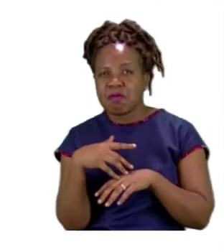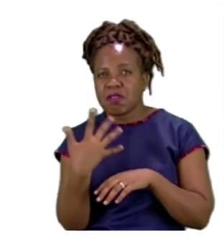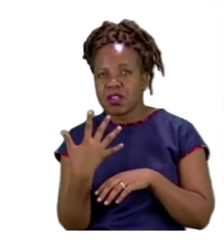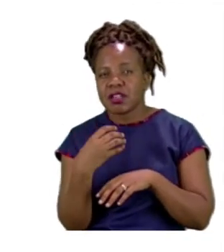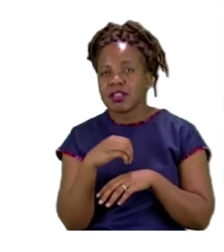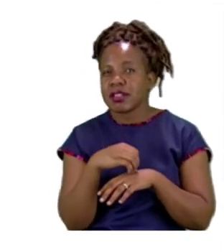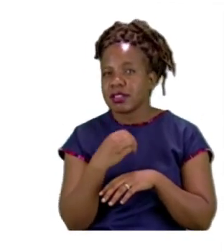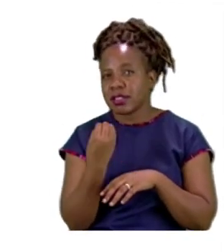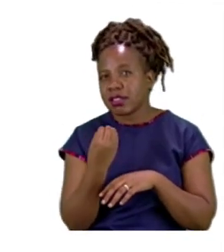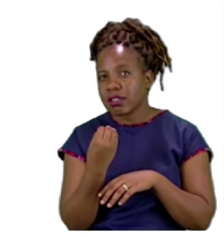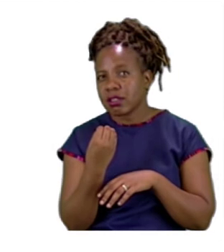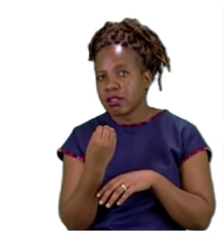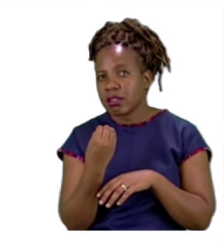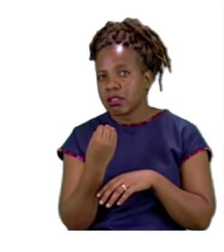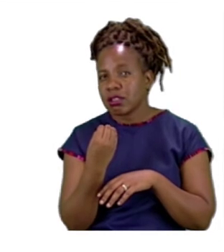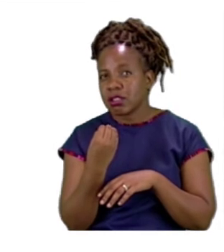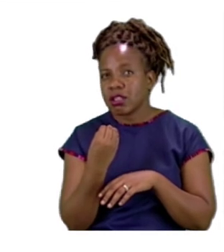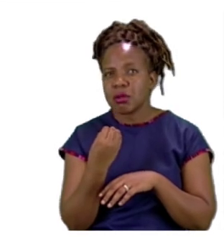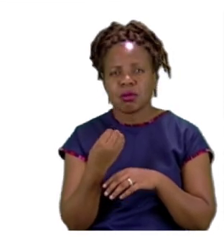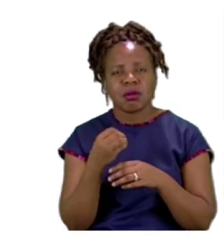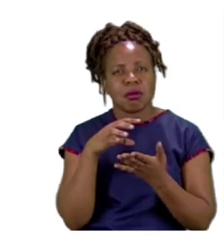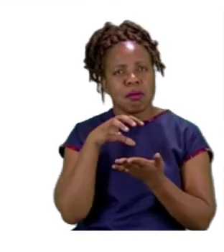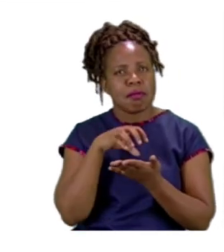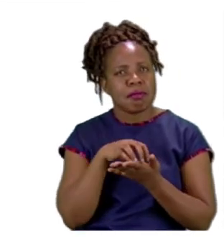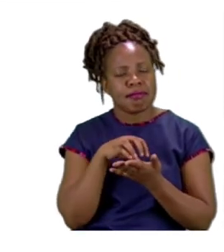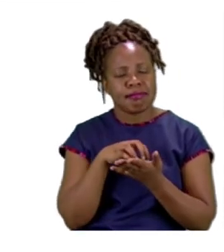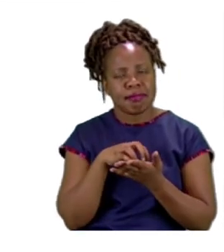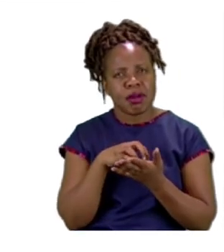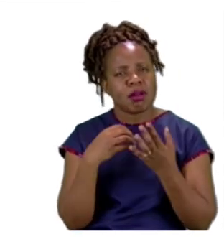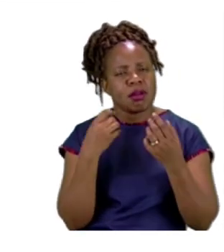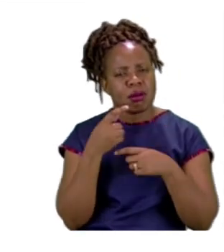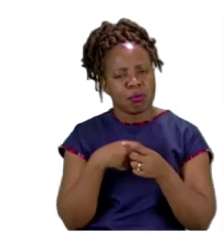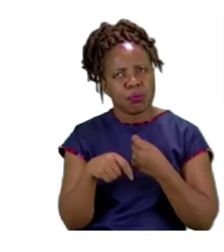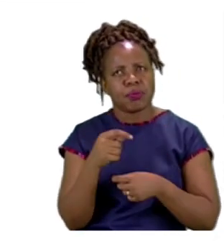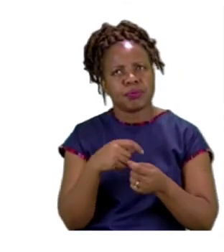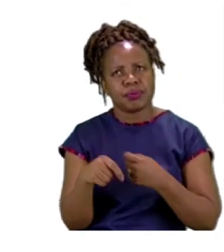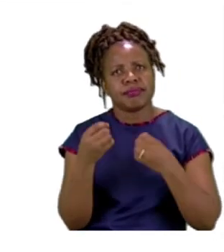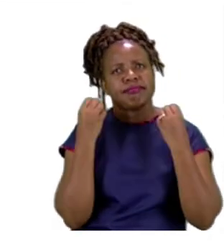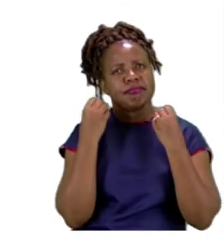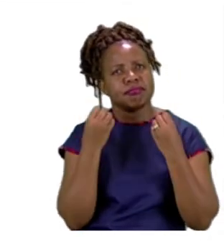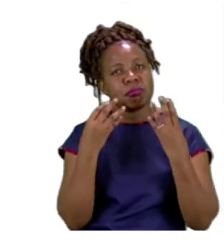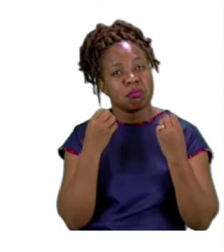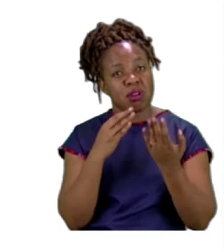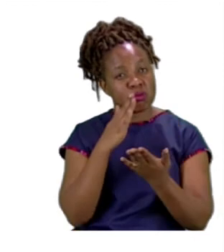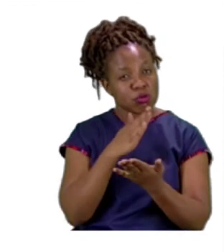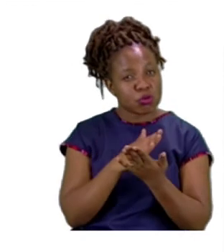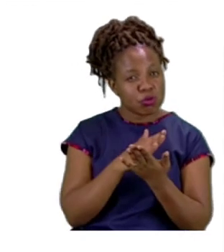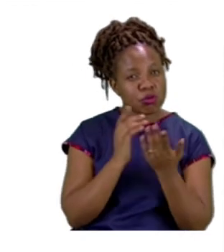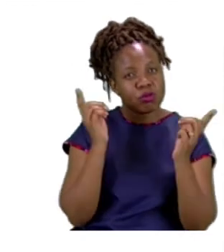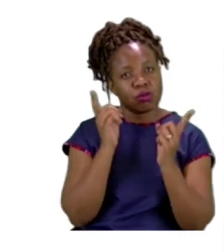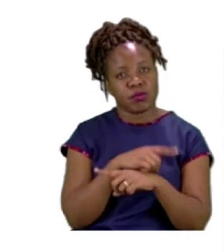the last 2 days are Friday and Saturday. And you can see that there are more pies on those